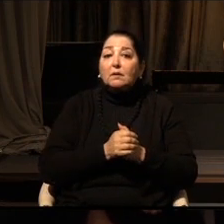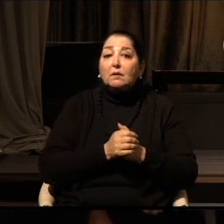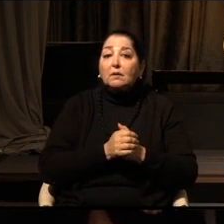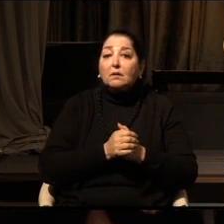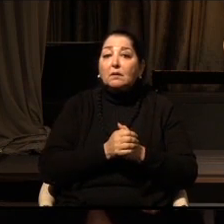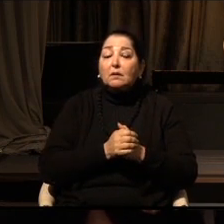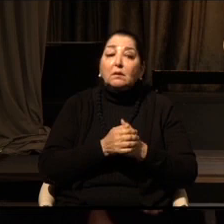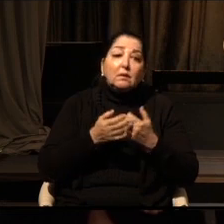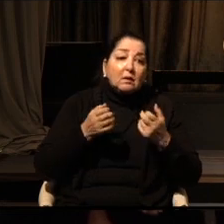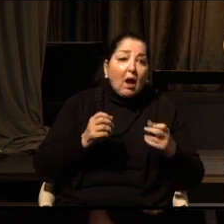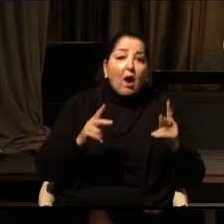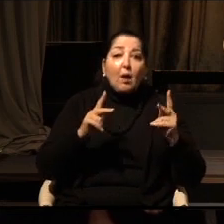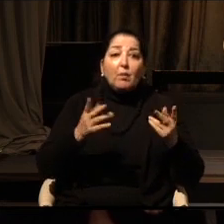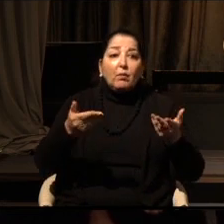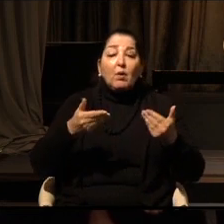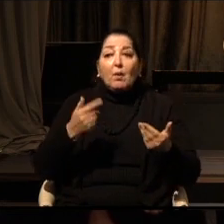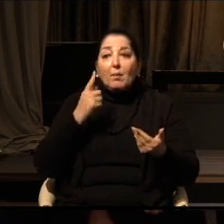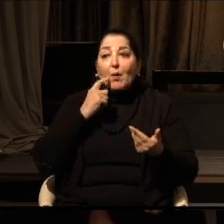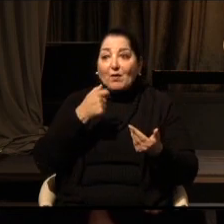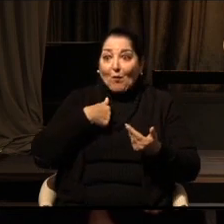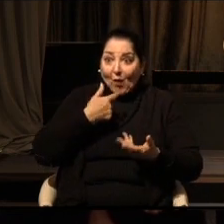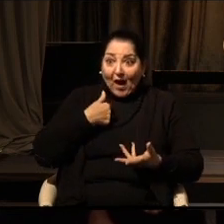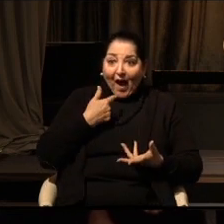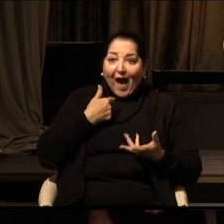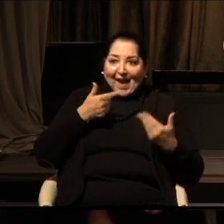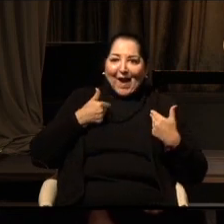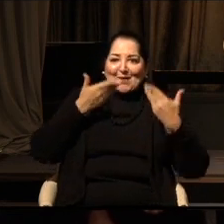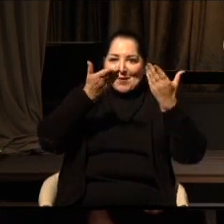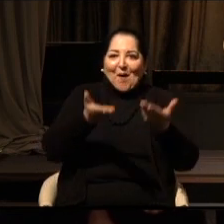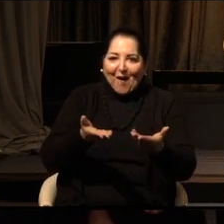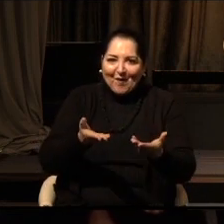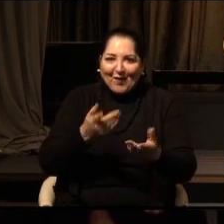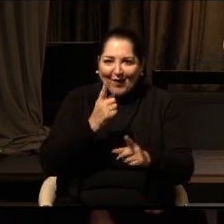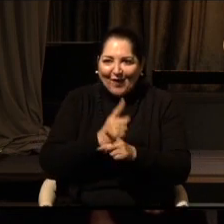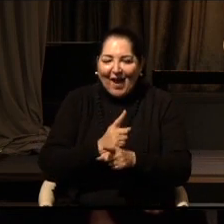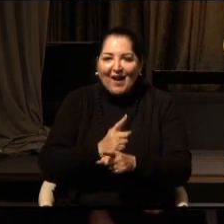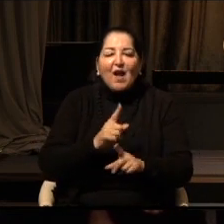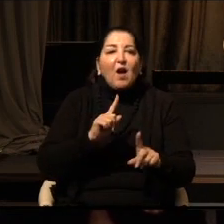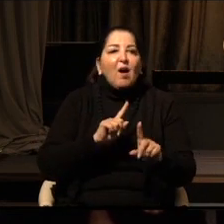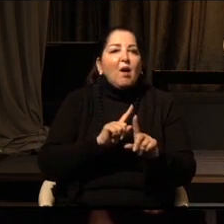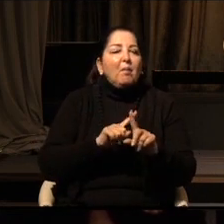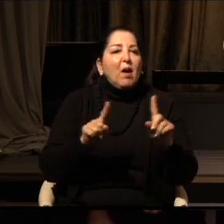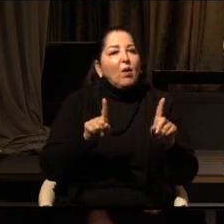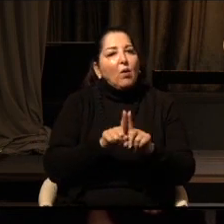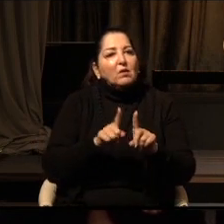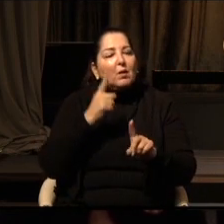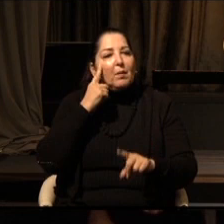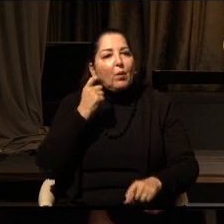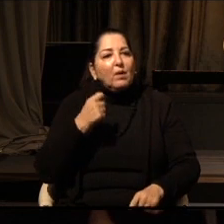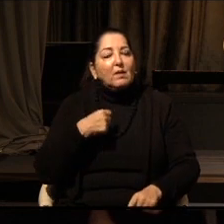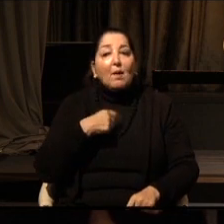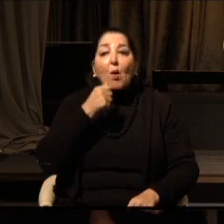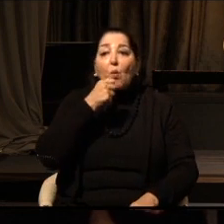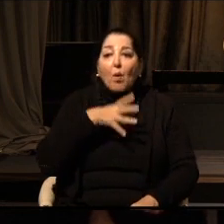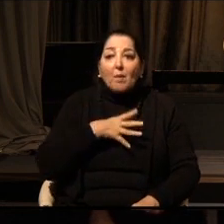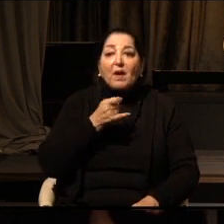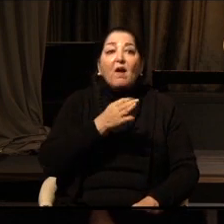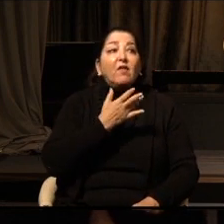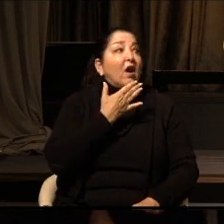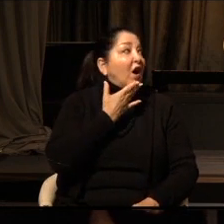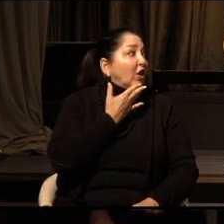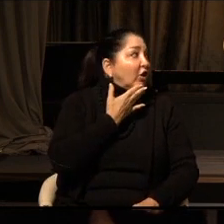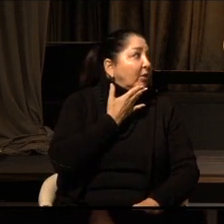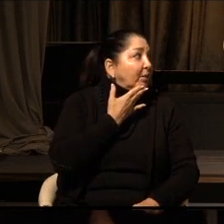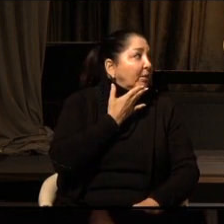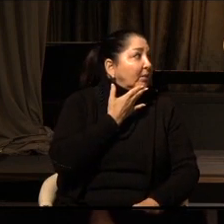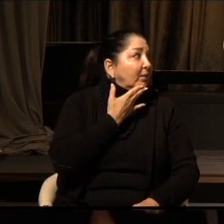hopefully because of what I have to offer, but also because I am a woman of color in